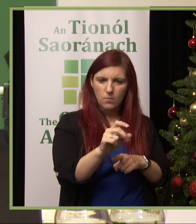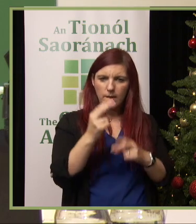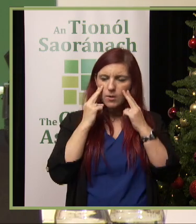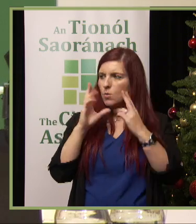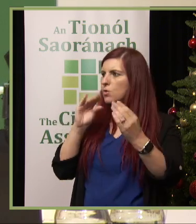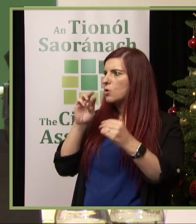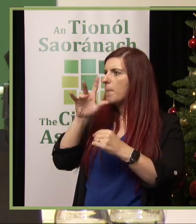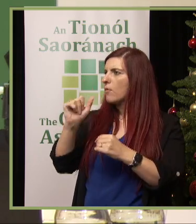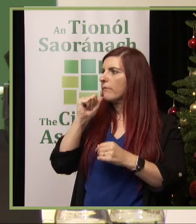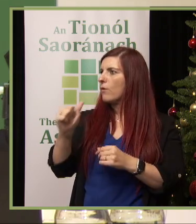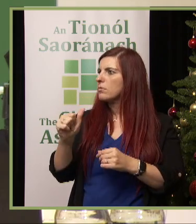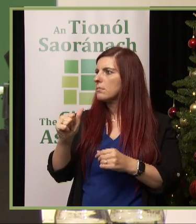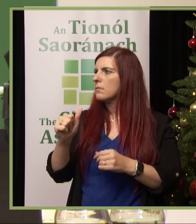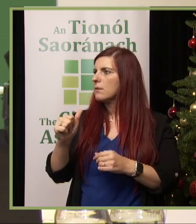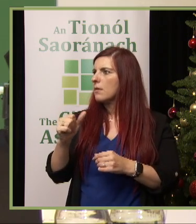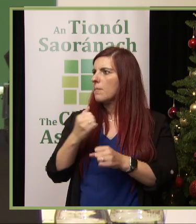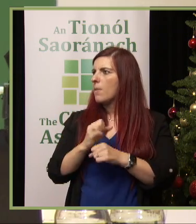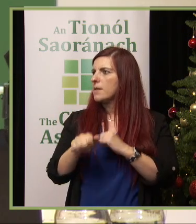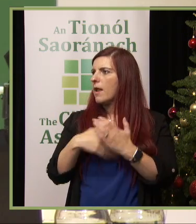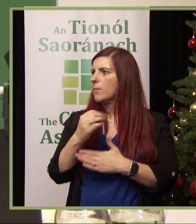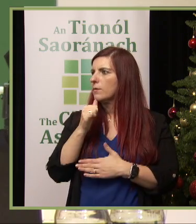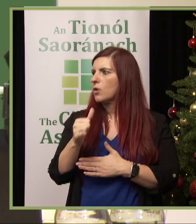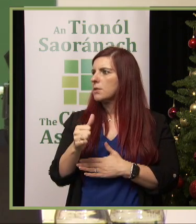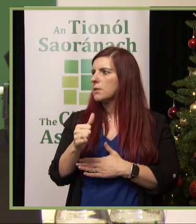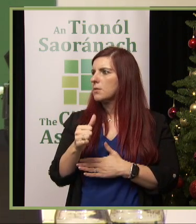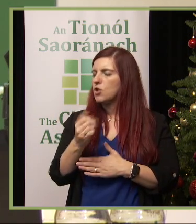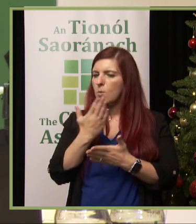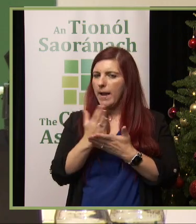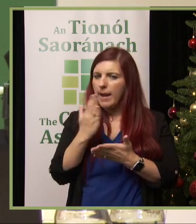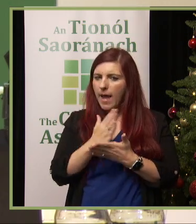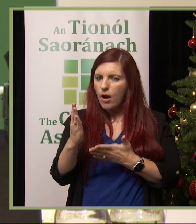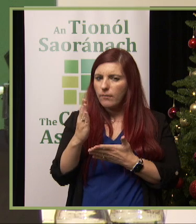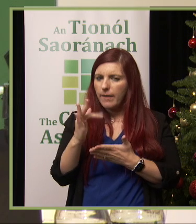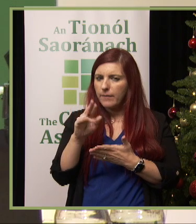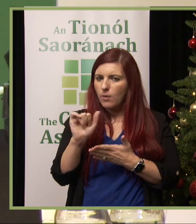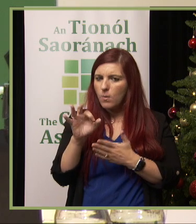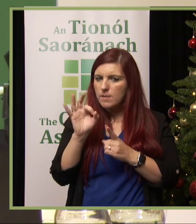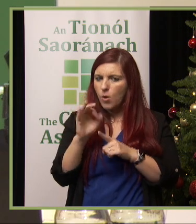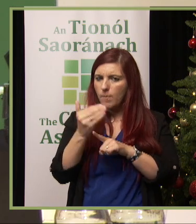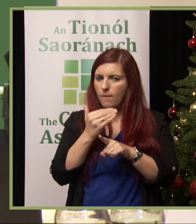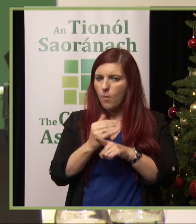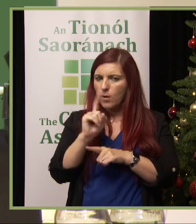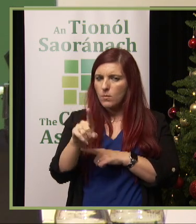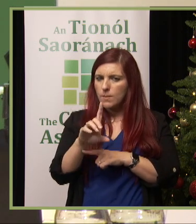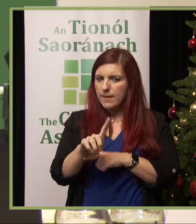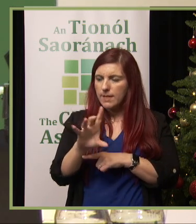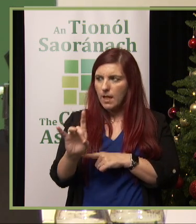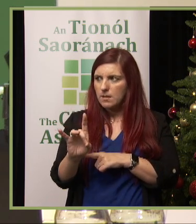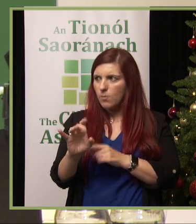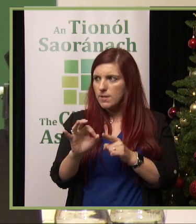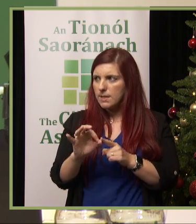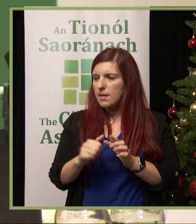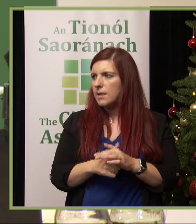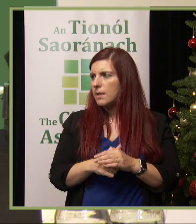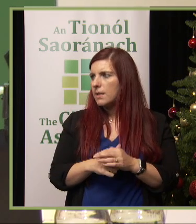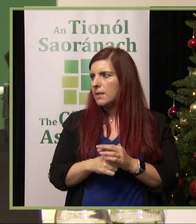Mary about the recent developments, first of all, to clarify to Fiona's point before we go to David and Kenneth's points.